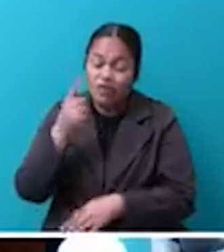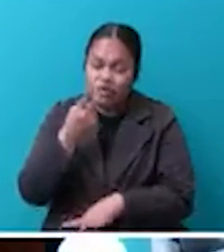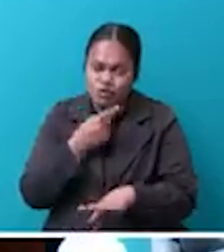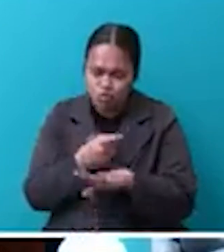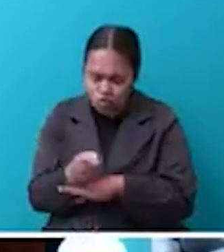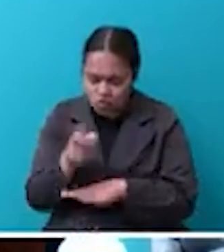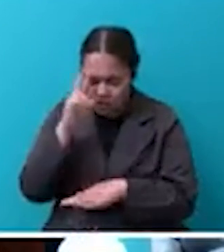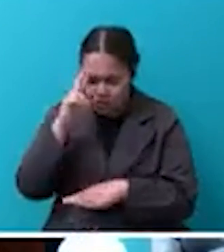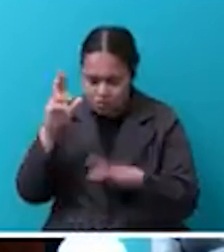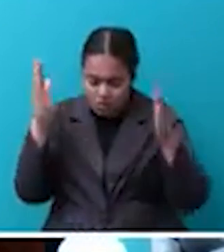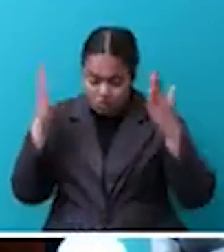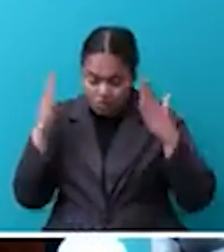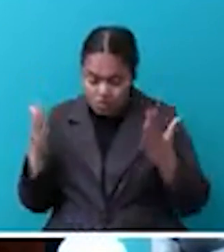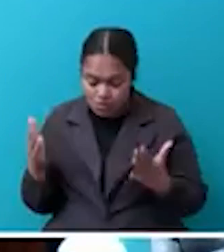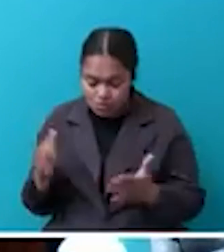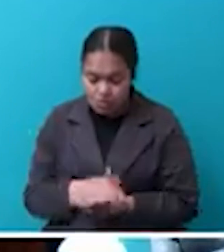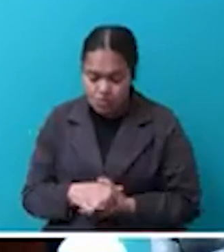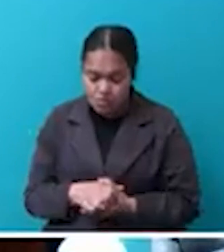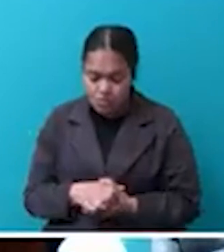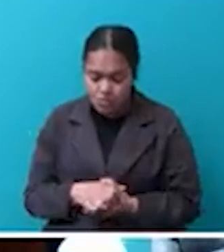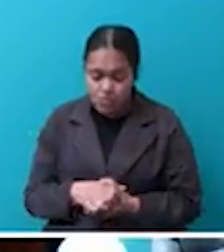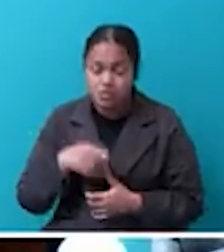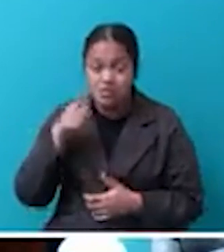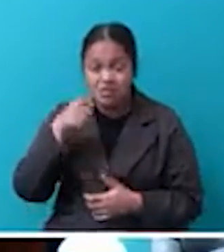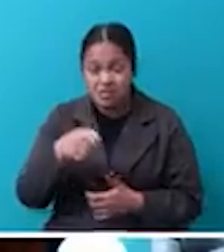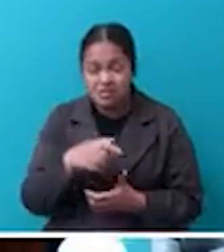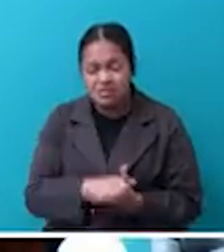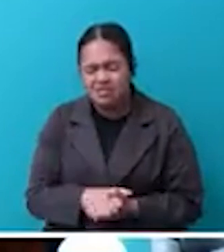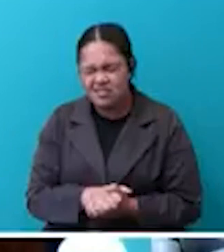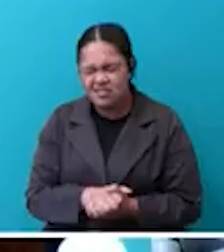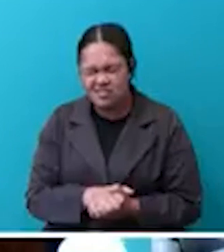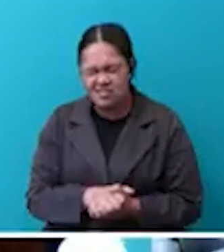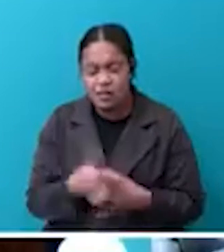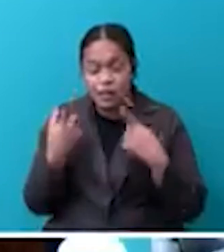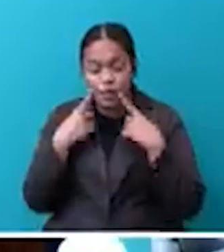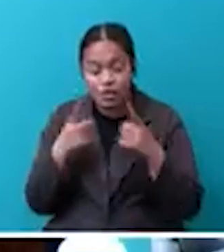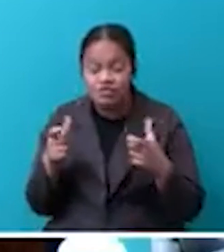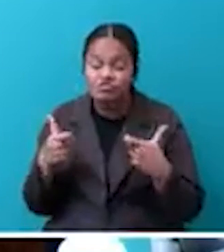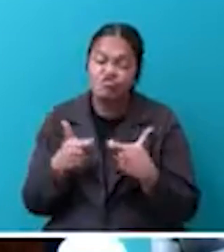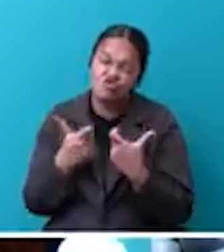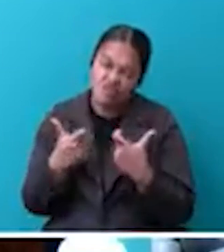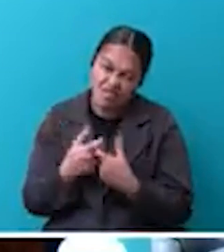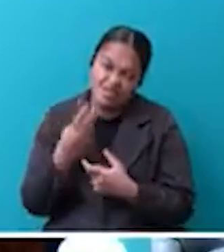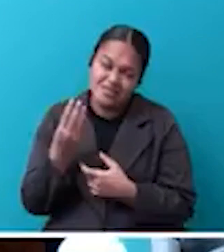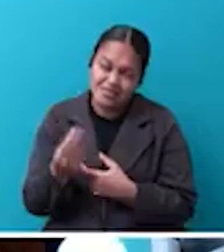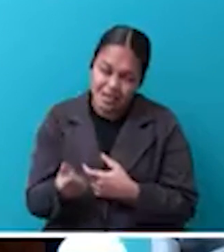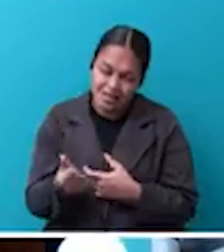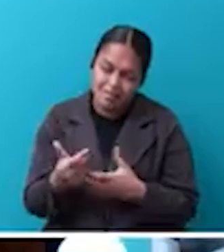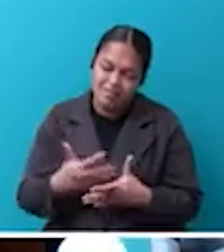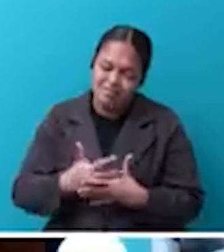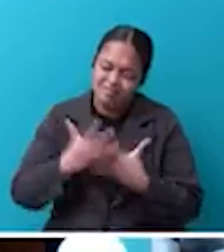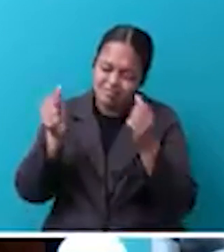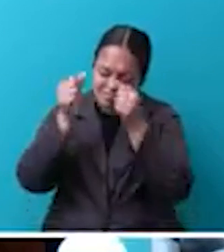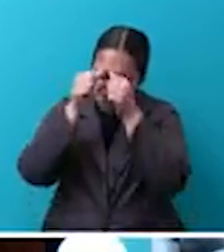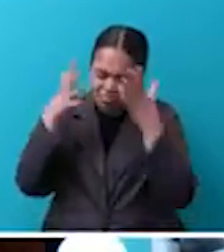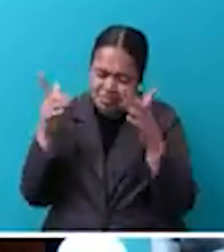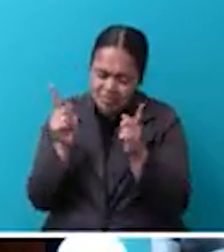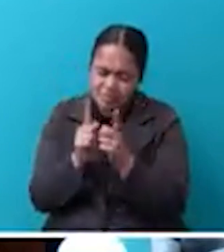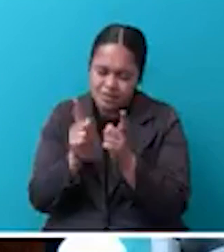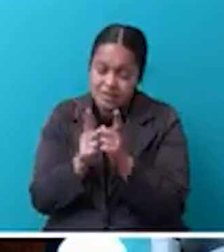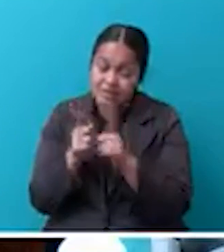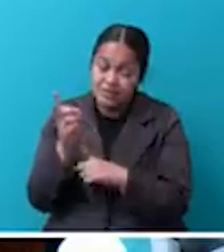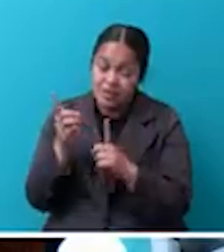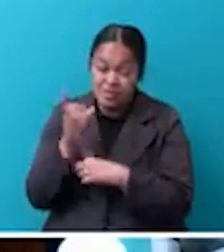Speaker. While this is a pronounced challenge for some of the larger and wealthier high-emitting developing